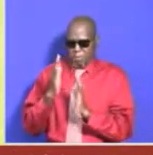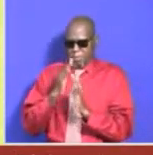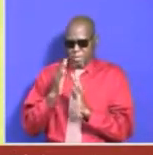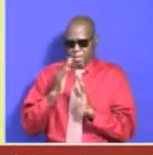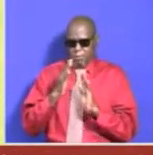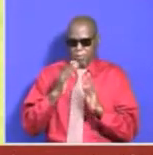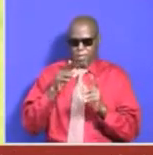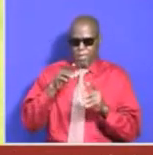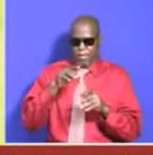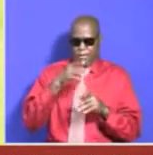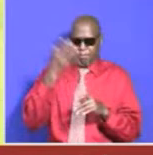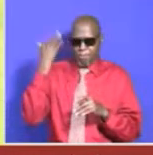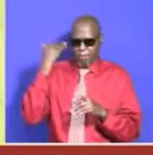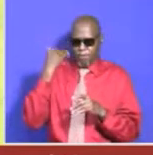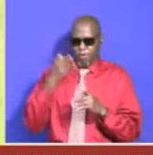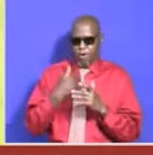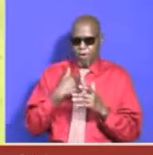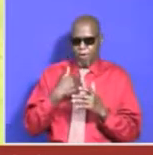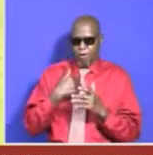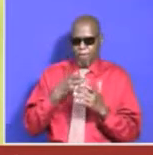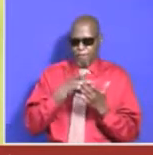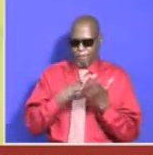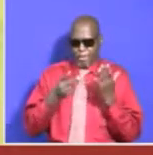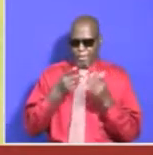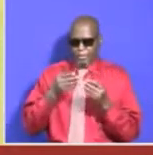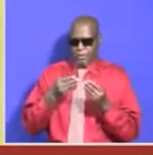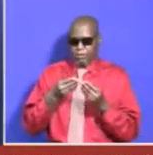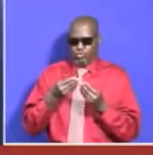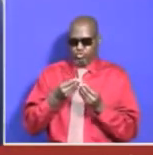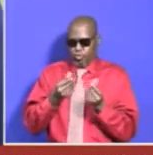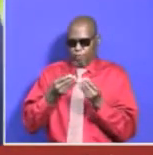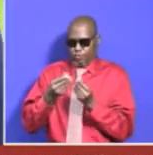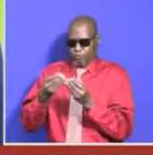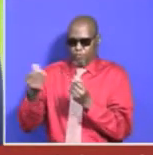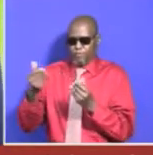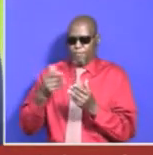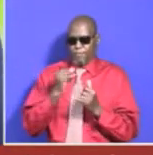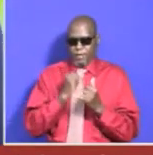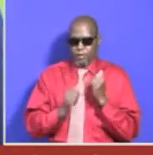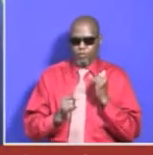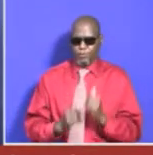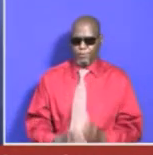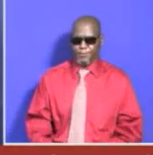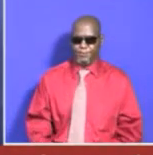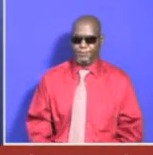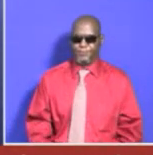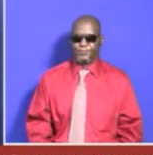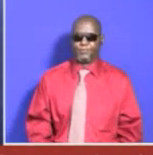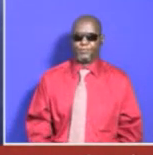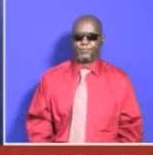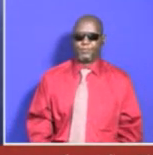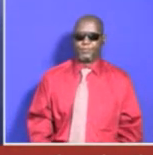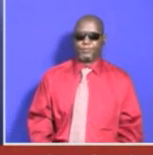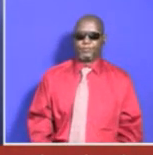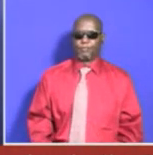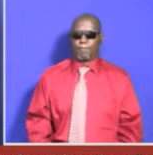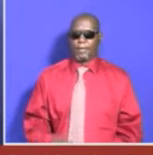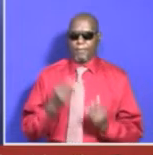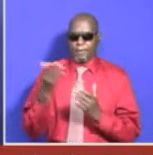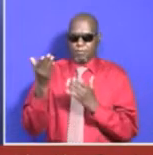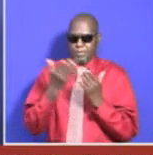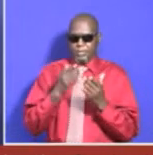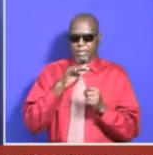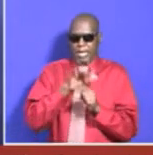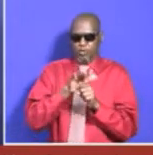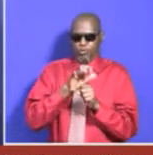might have caused them in the last encounters. The inclusion of Asati and Olukusi brings in a lot of value and